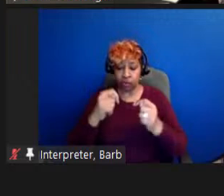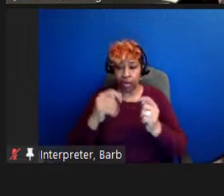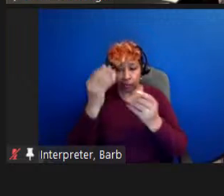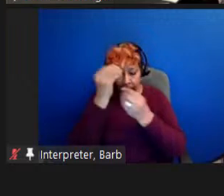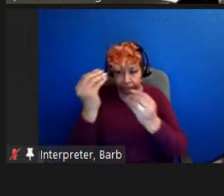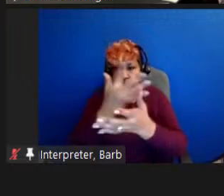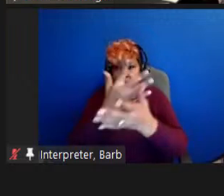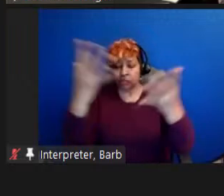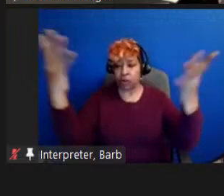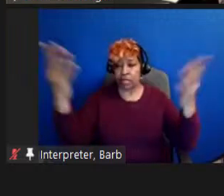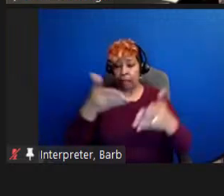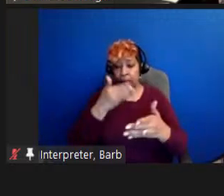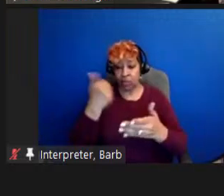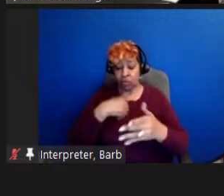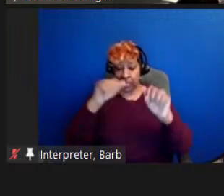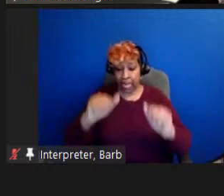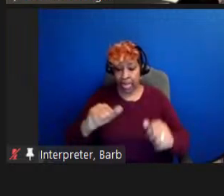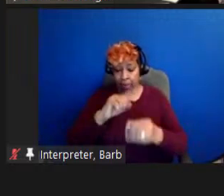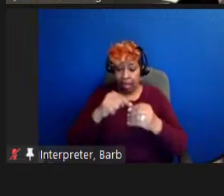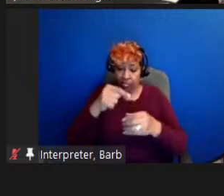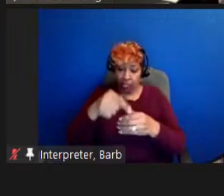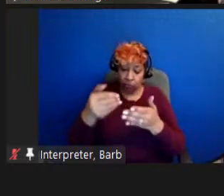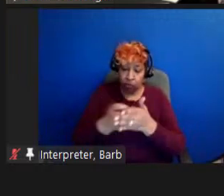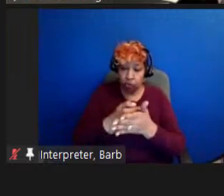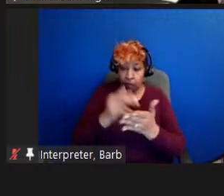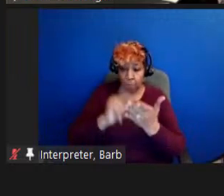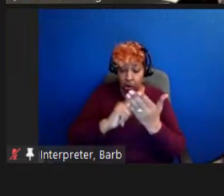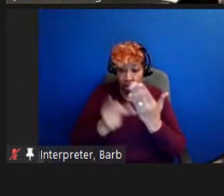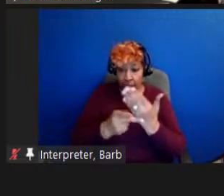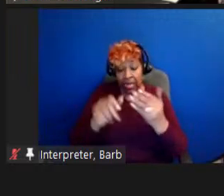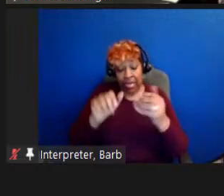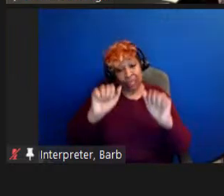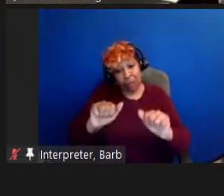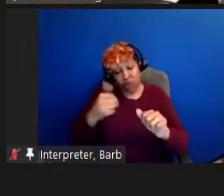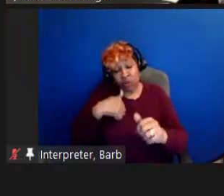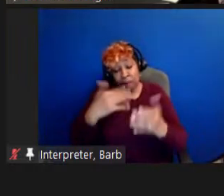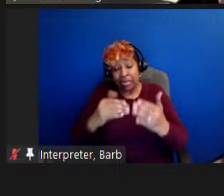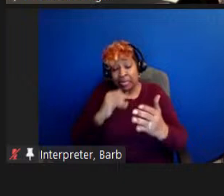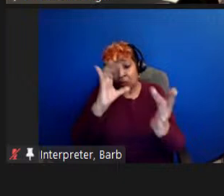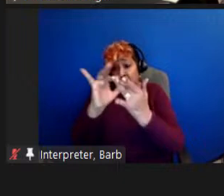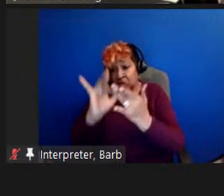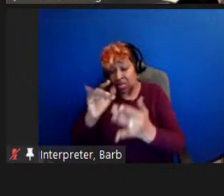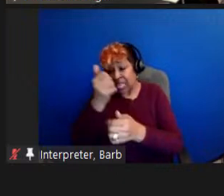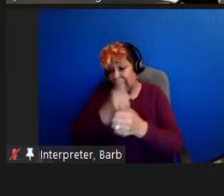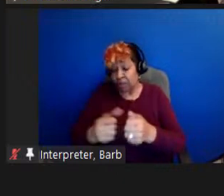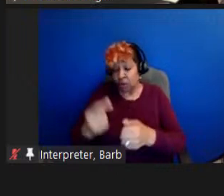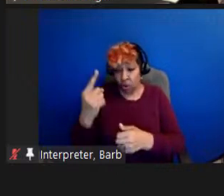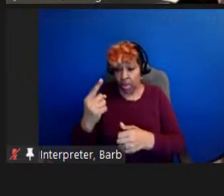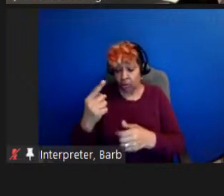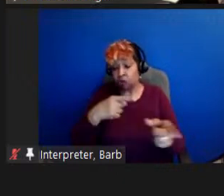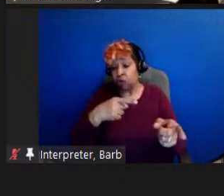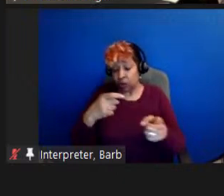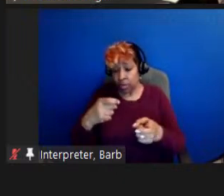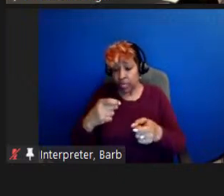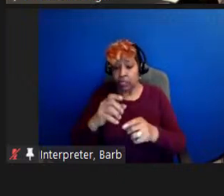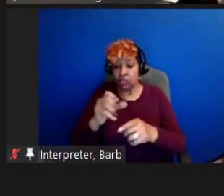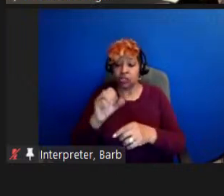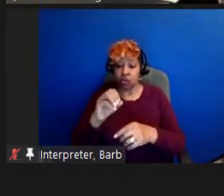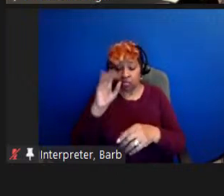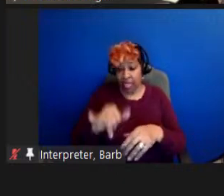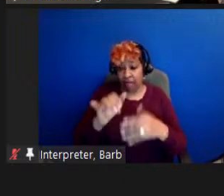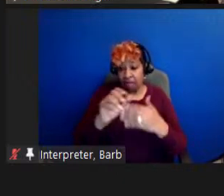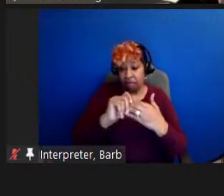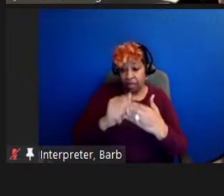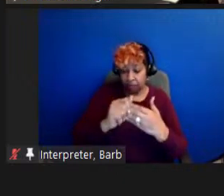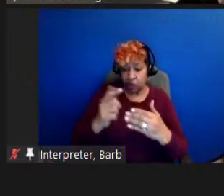can about this new program, but it's also possible we might not reach everybody right away. So yeah, go back to that like flexibility. We'll just